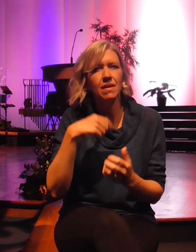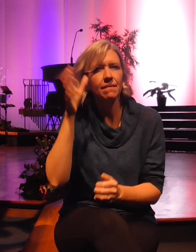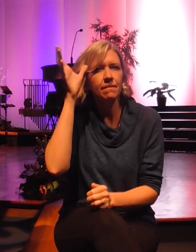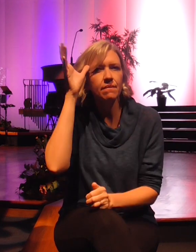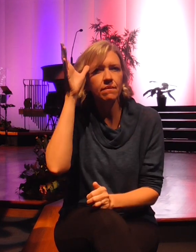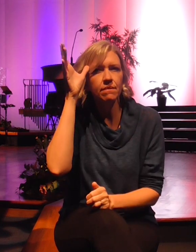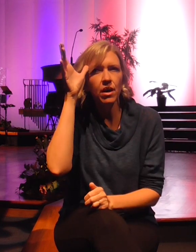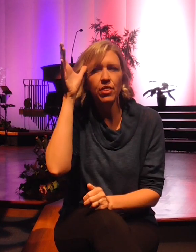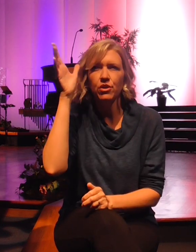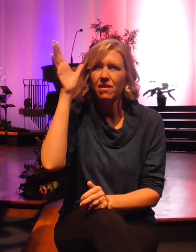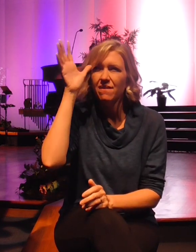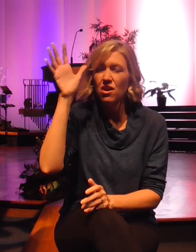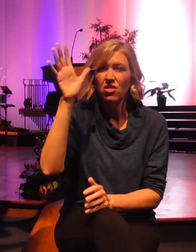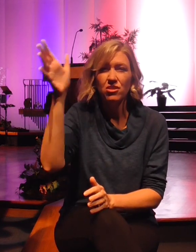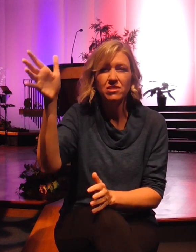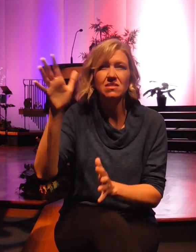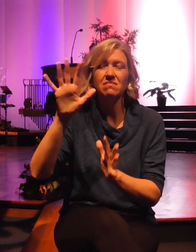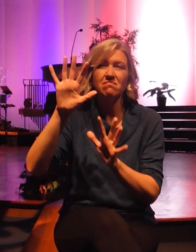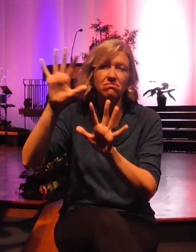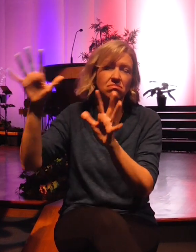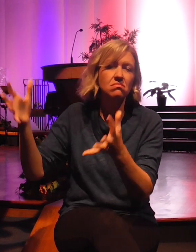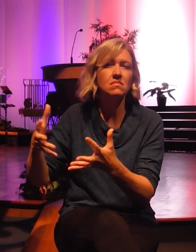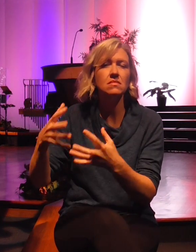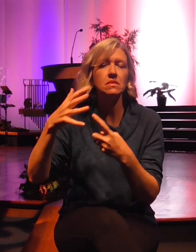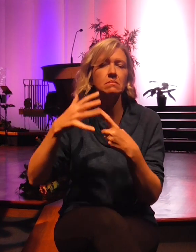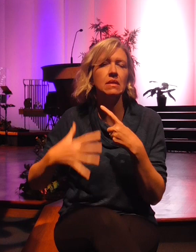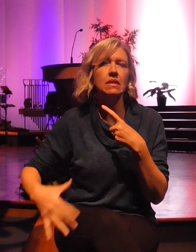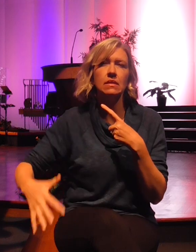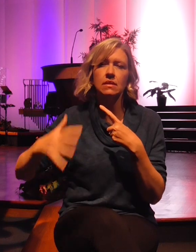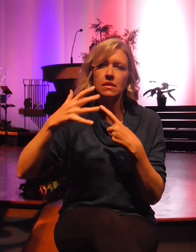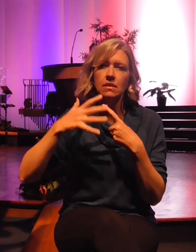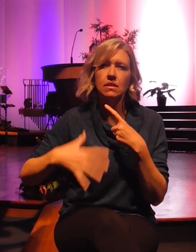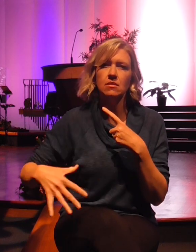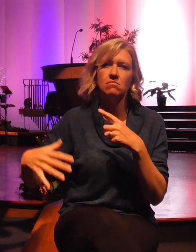how my fathers bled.